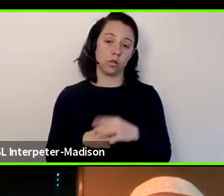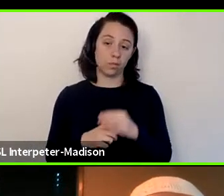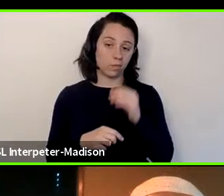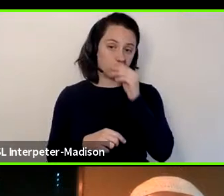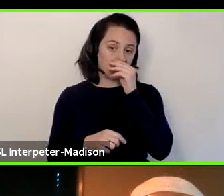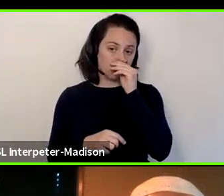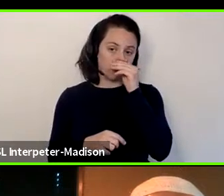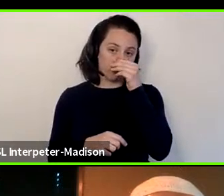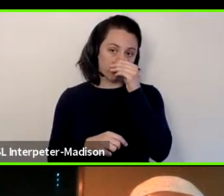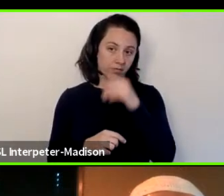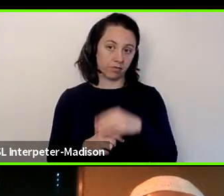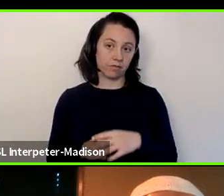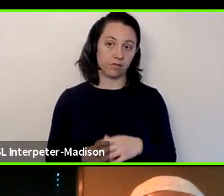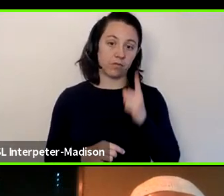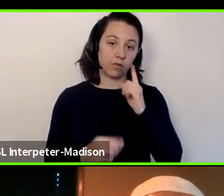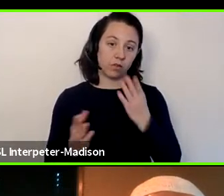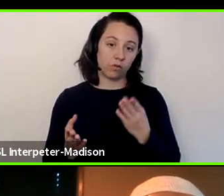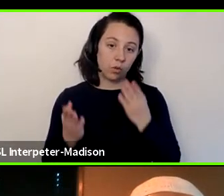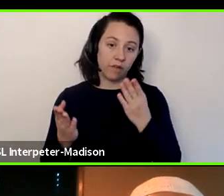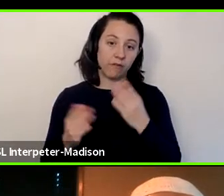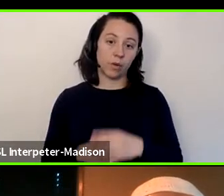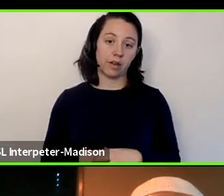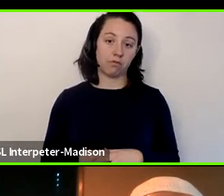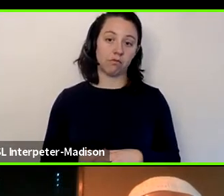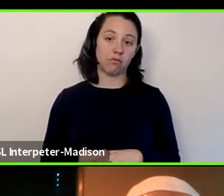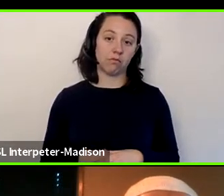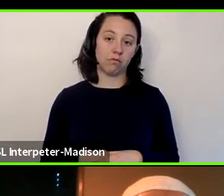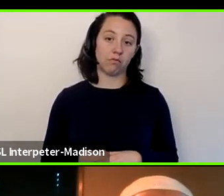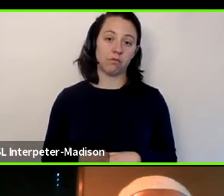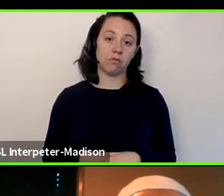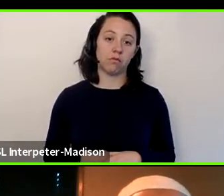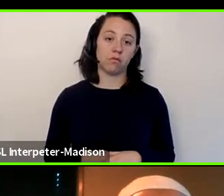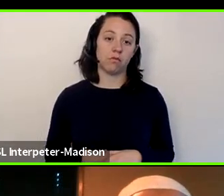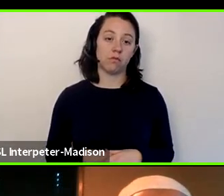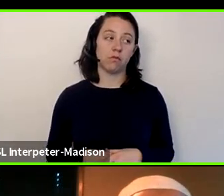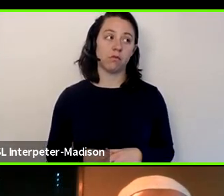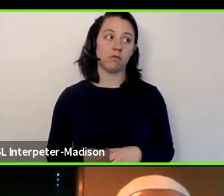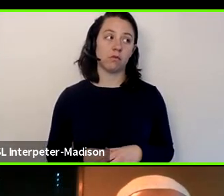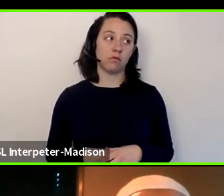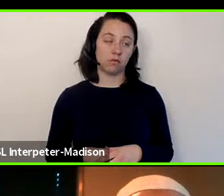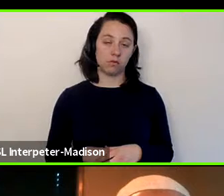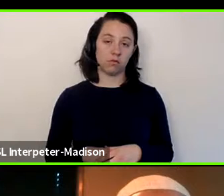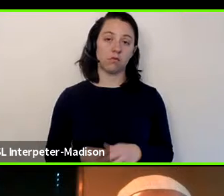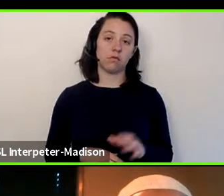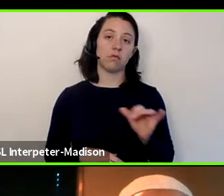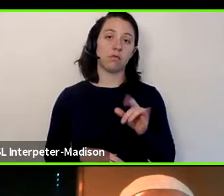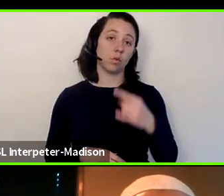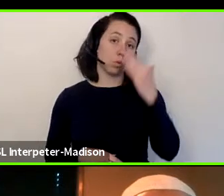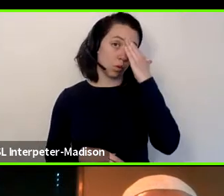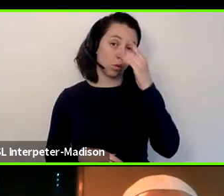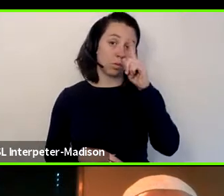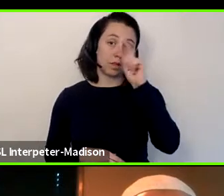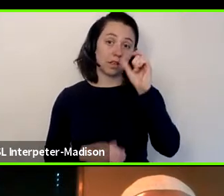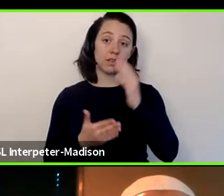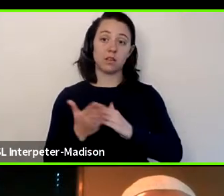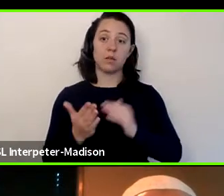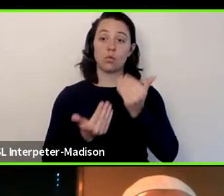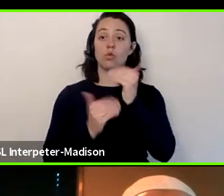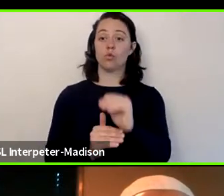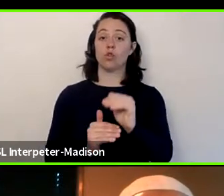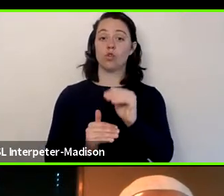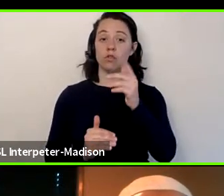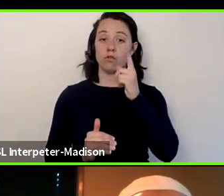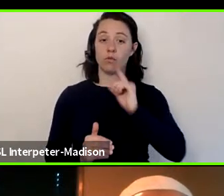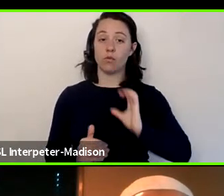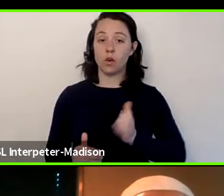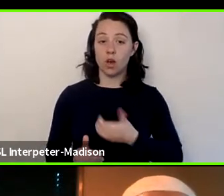offering vaccine. As you know, because some restrictions, some of our women's, they have to be